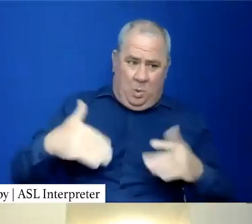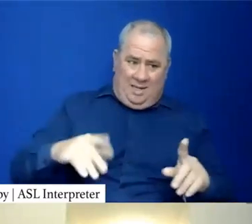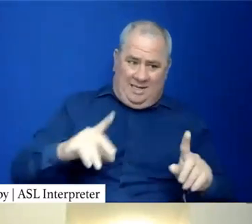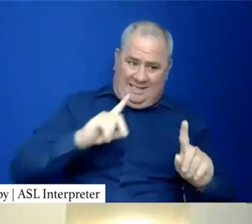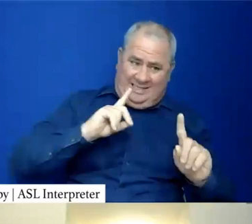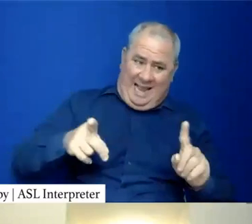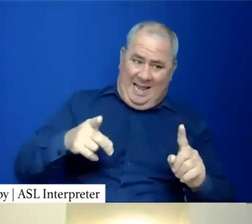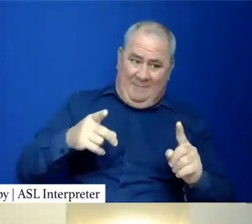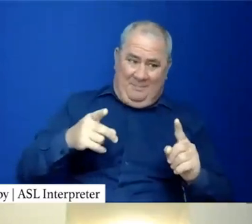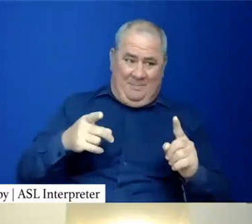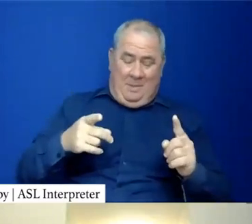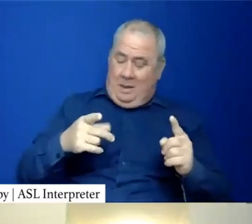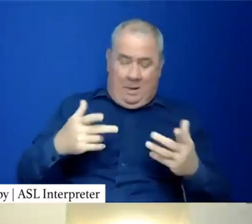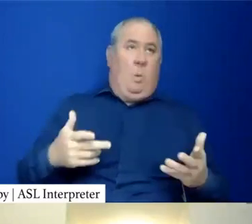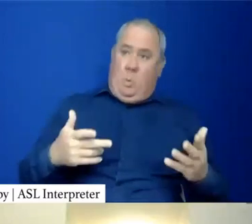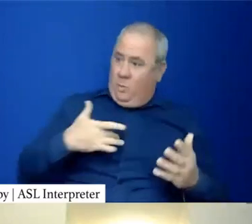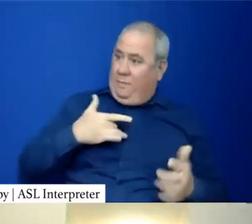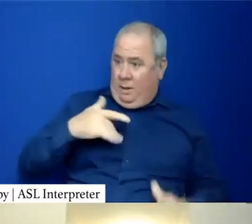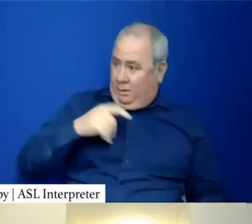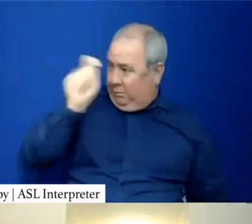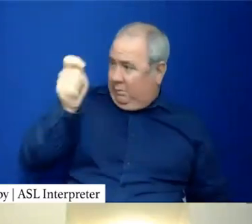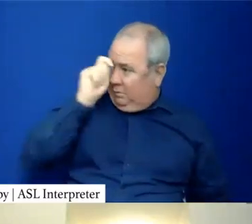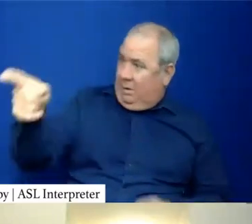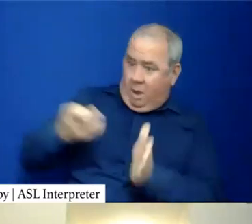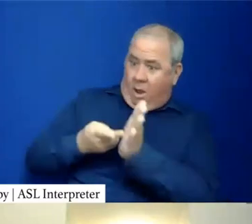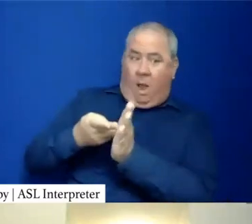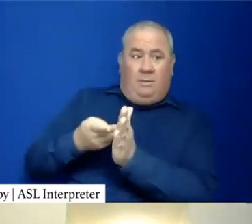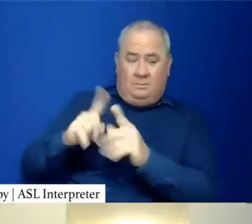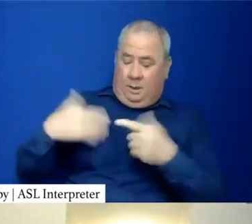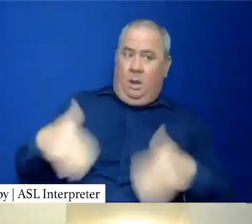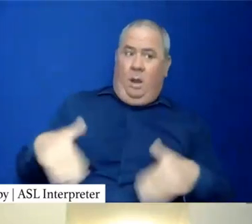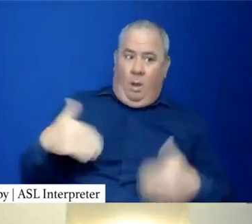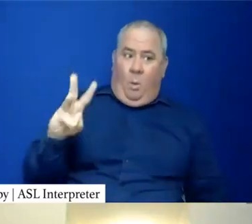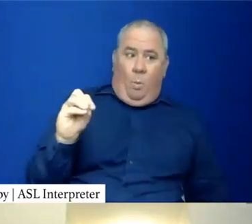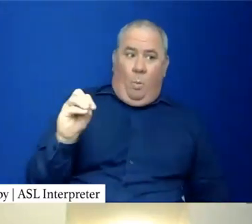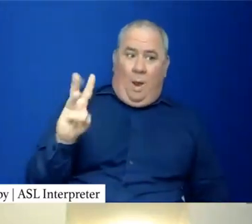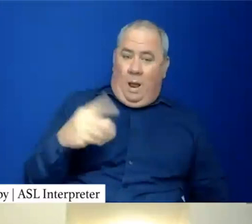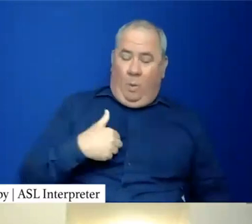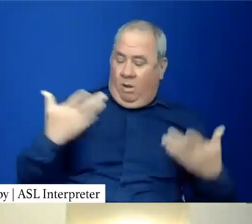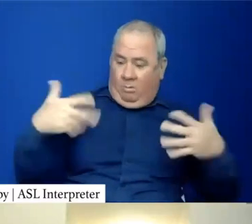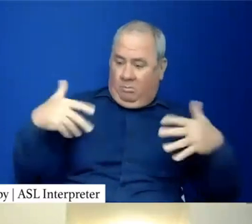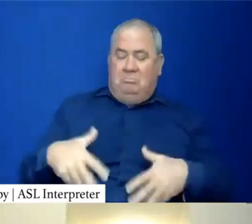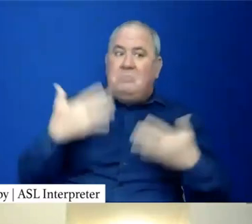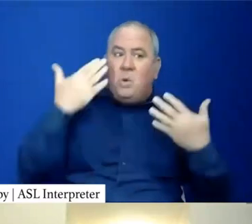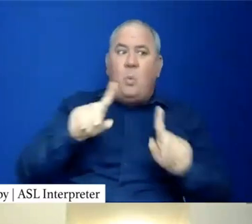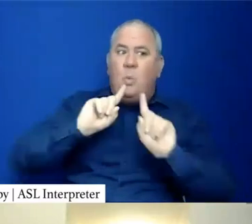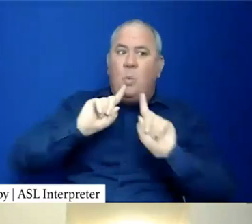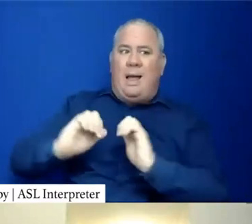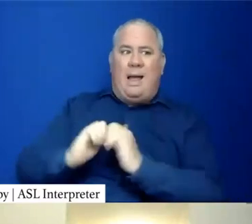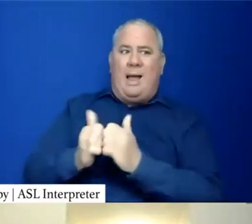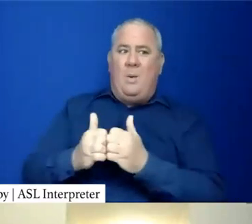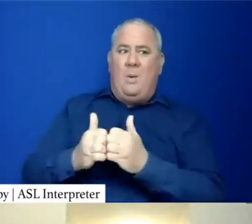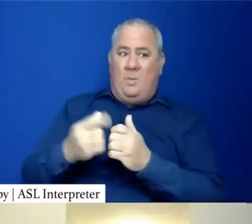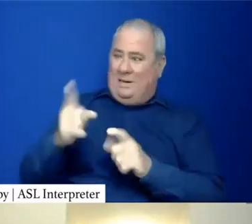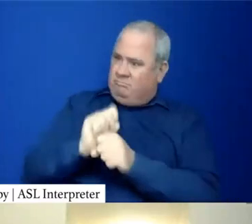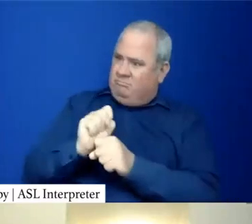Yeah. God, I don't even know where to go with that. I've had some pretty appalling things said straight to my face, but that might be a new one.